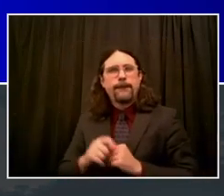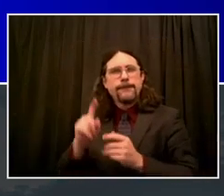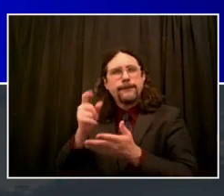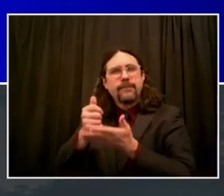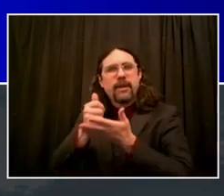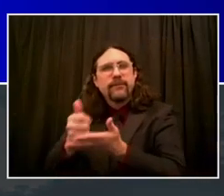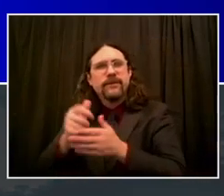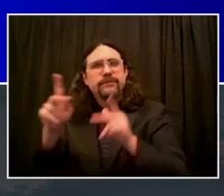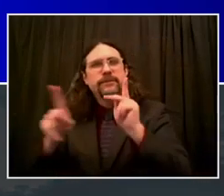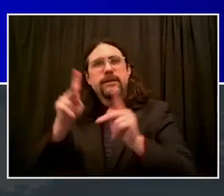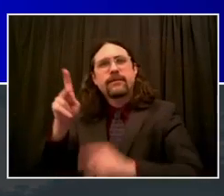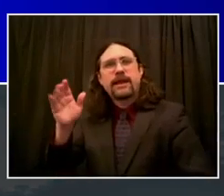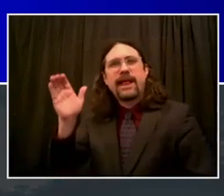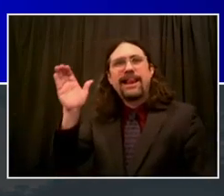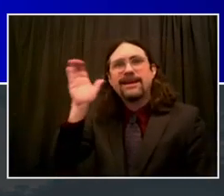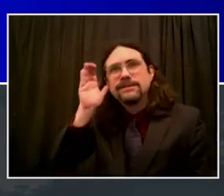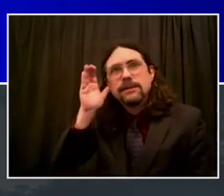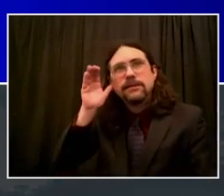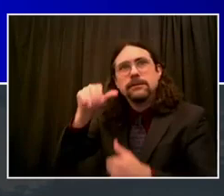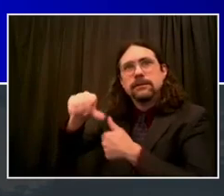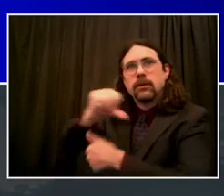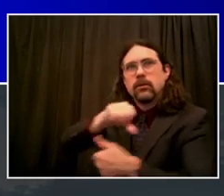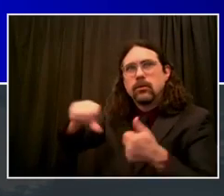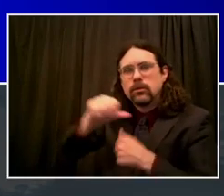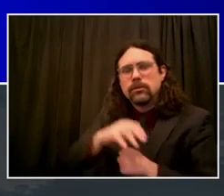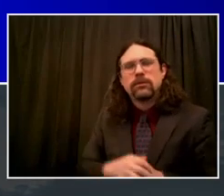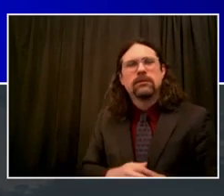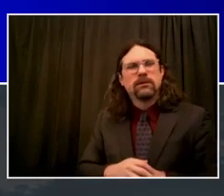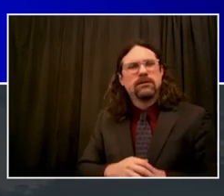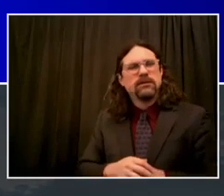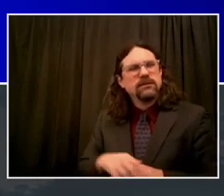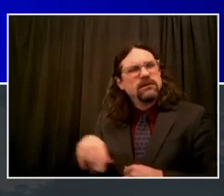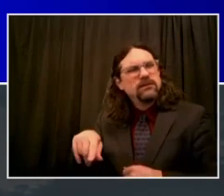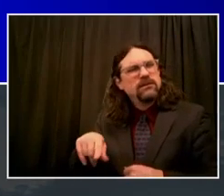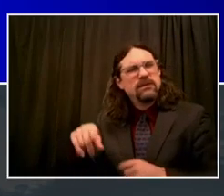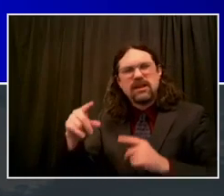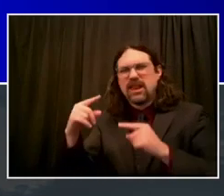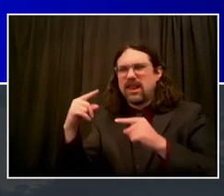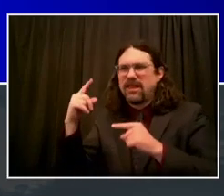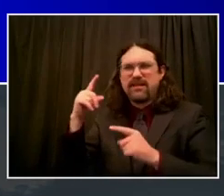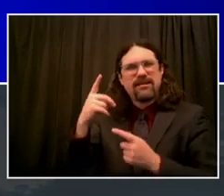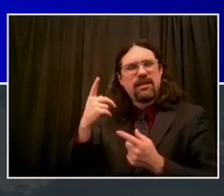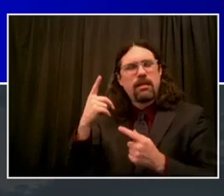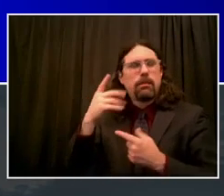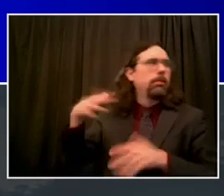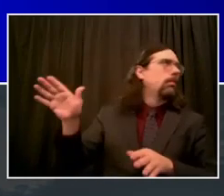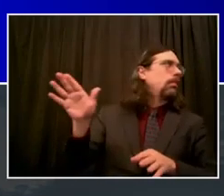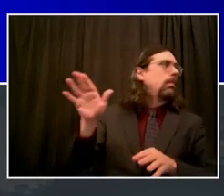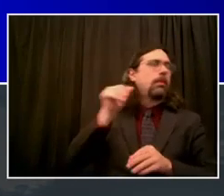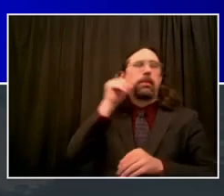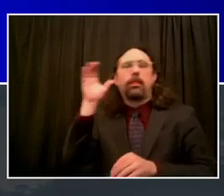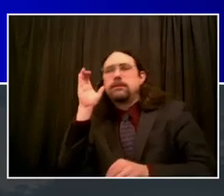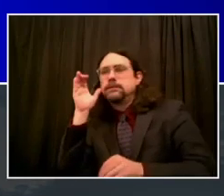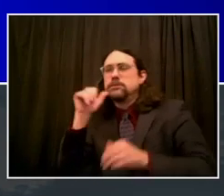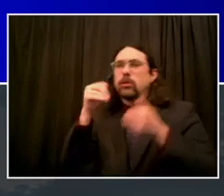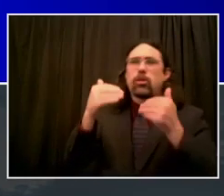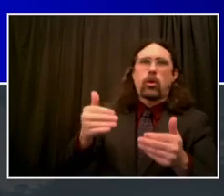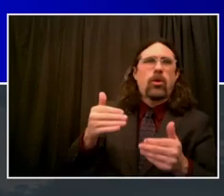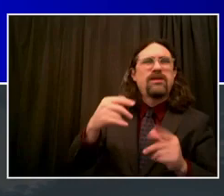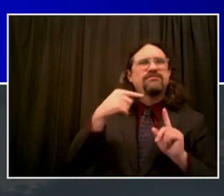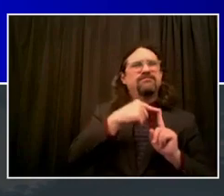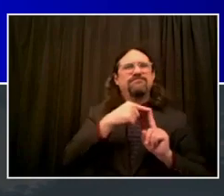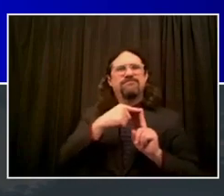racial equity and inclusion task force, which has been set up inside the city government representing a whole range of